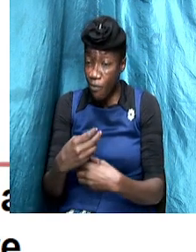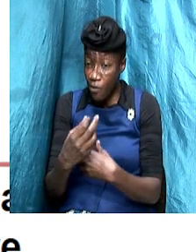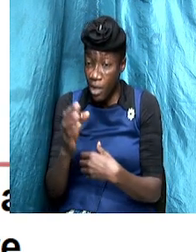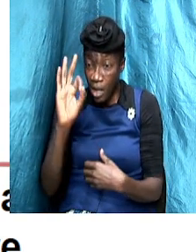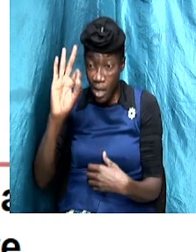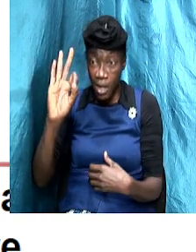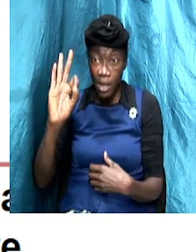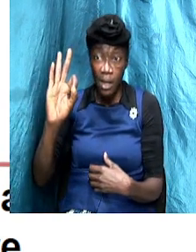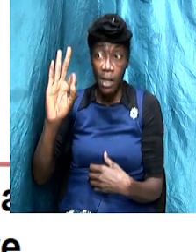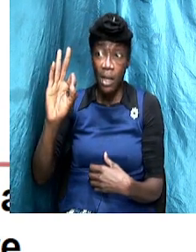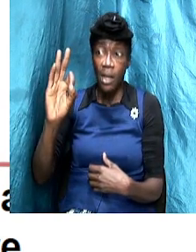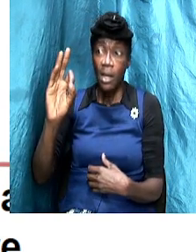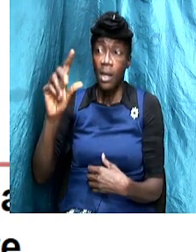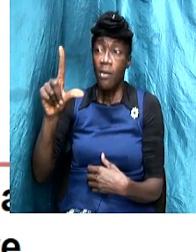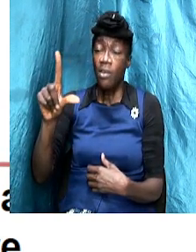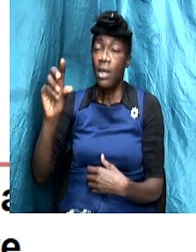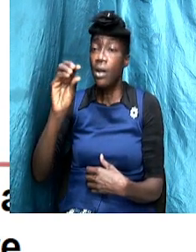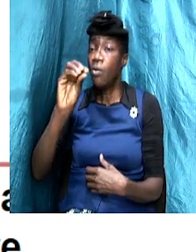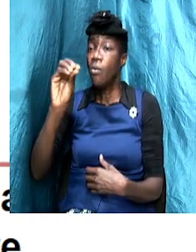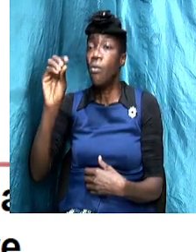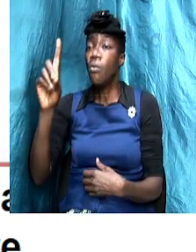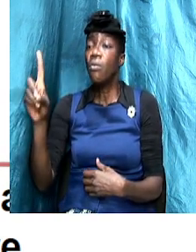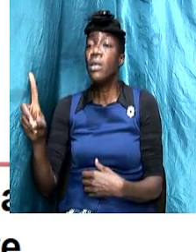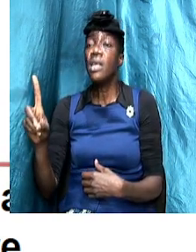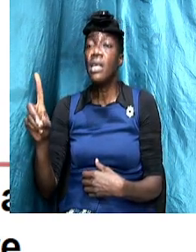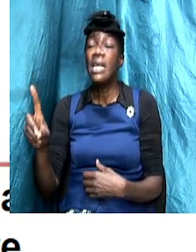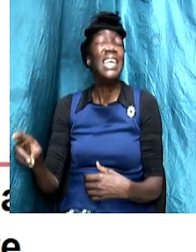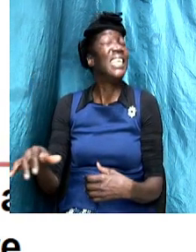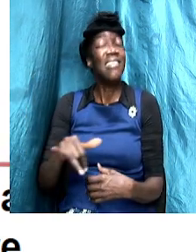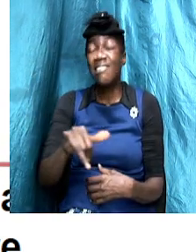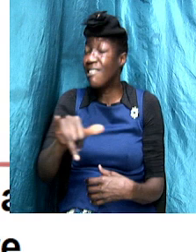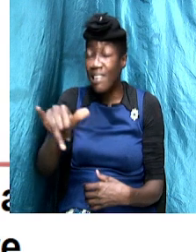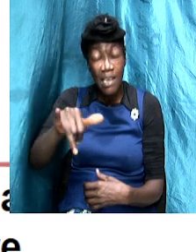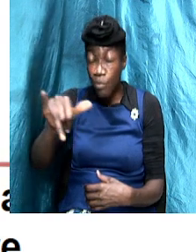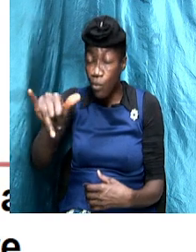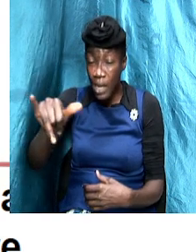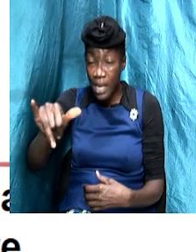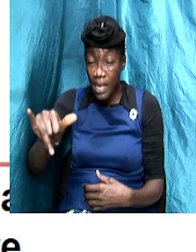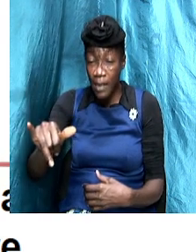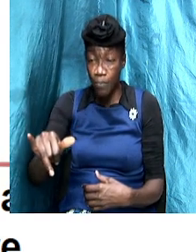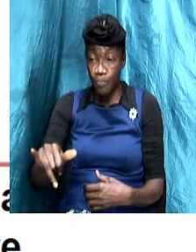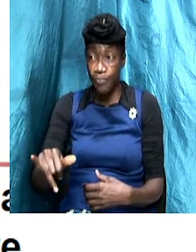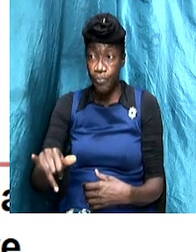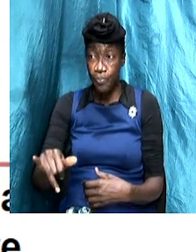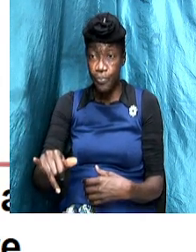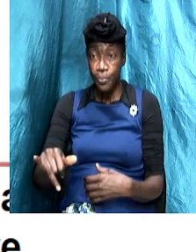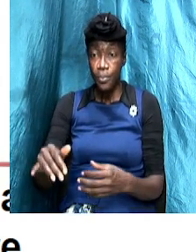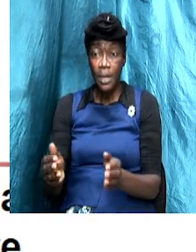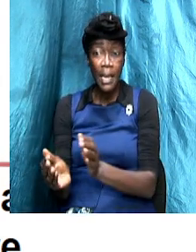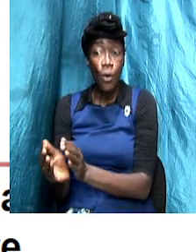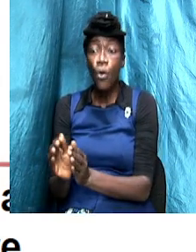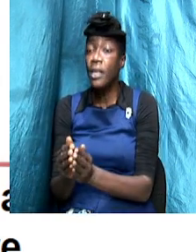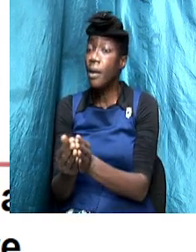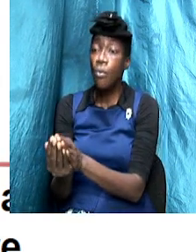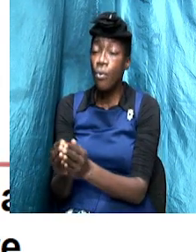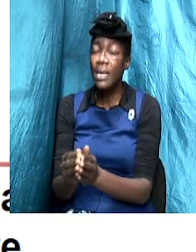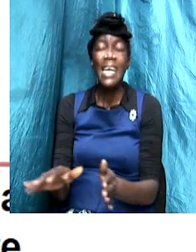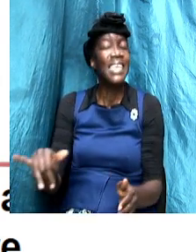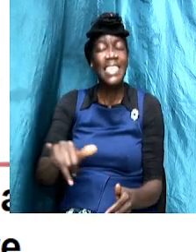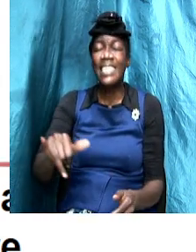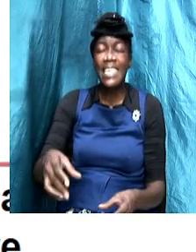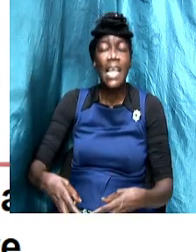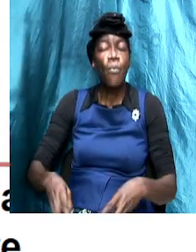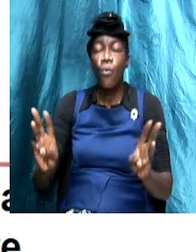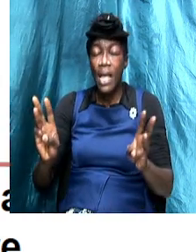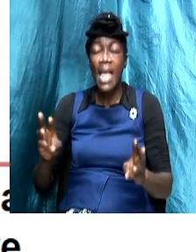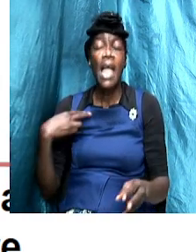us. In other words, just like how they were saved from the flood by going into the flood, by going into the boat, in a similar way,